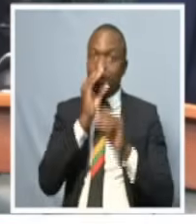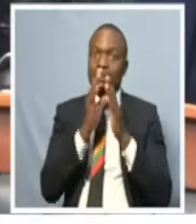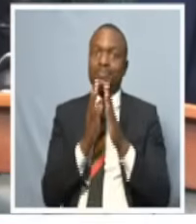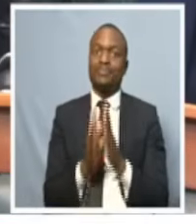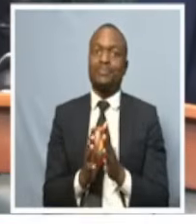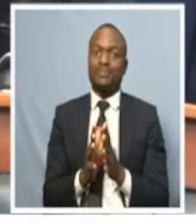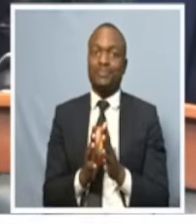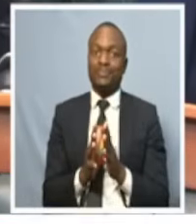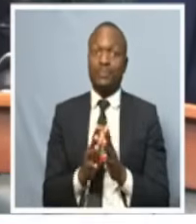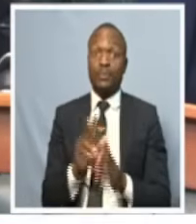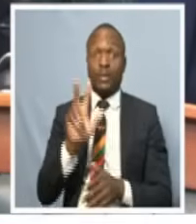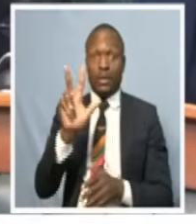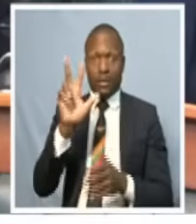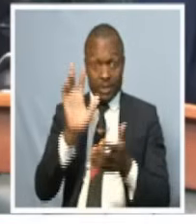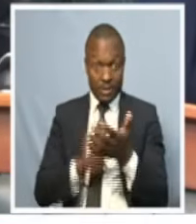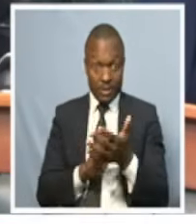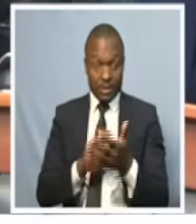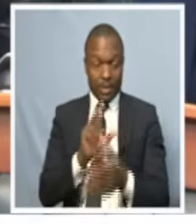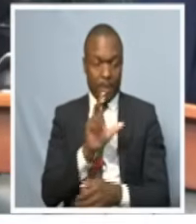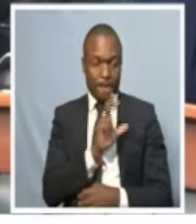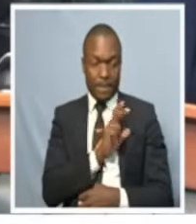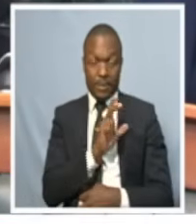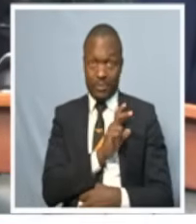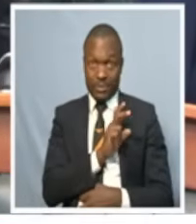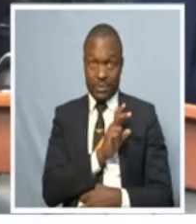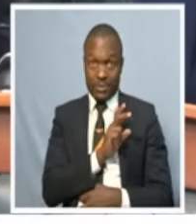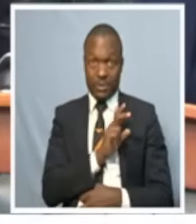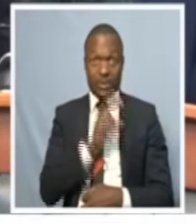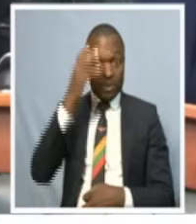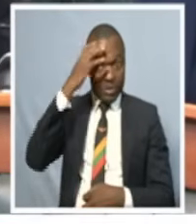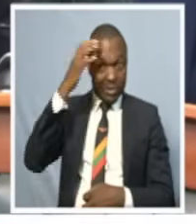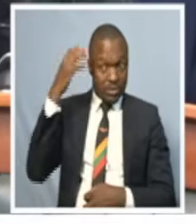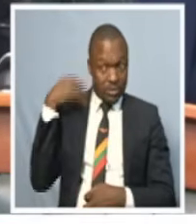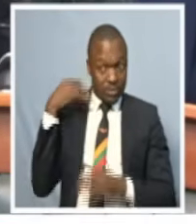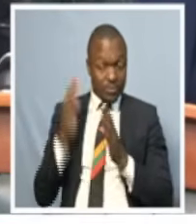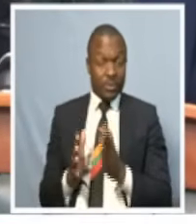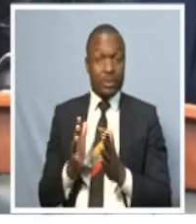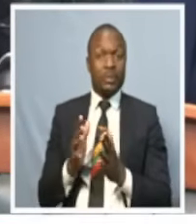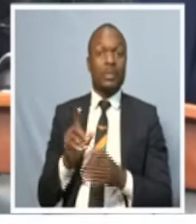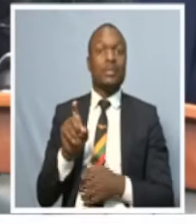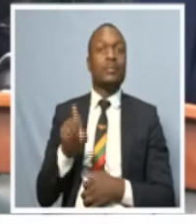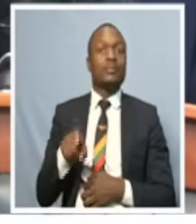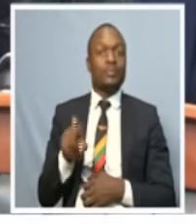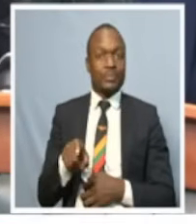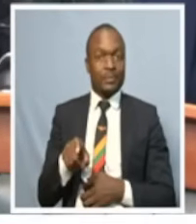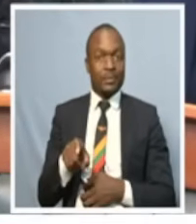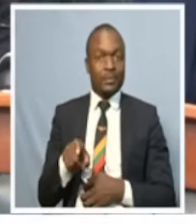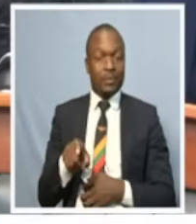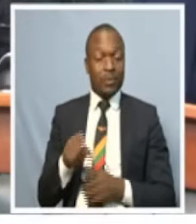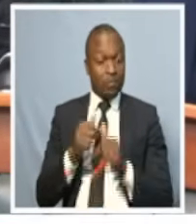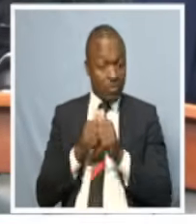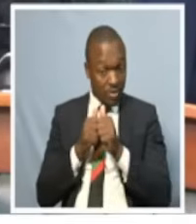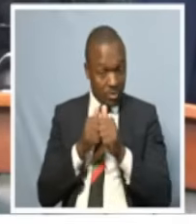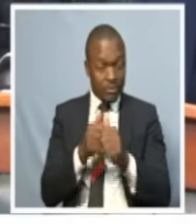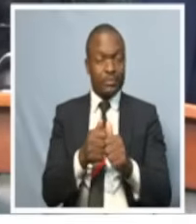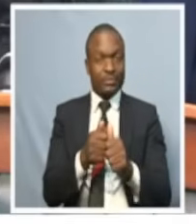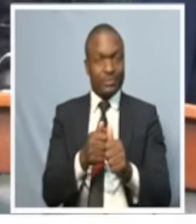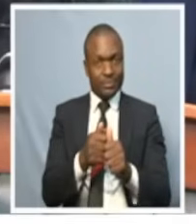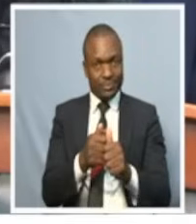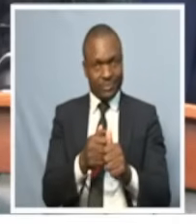Speaker, 3,000 police officers were needed. And as per